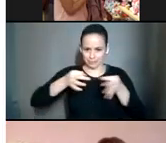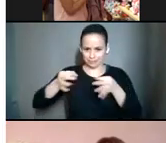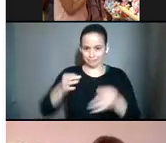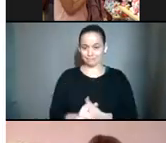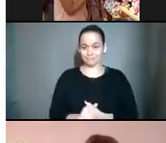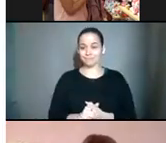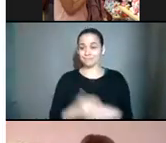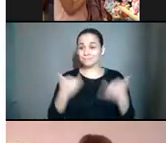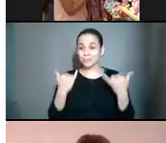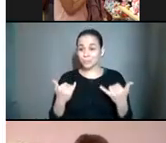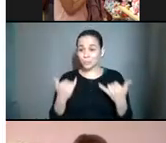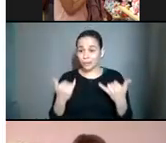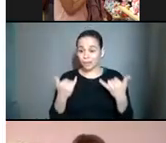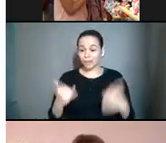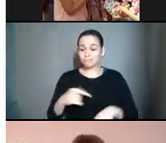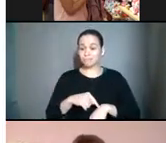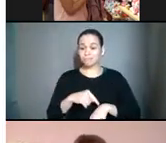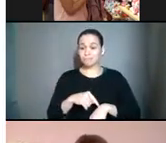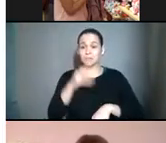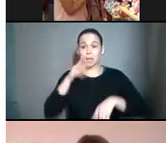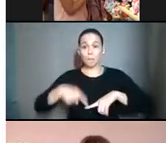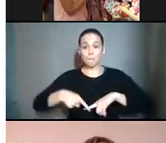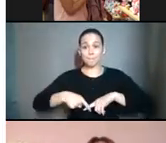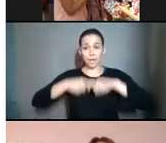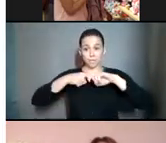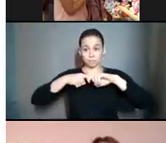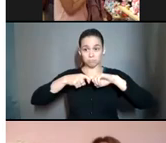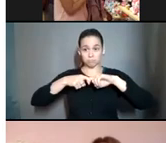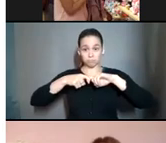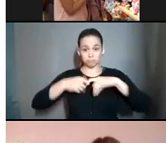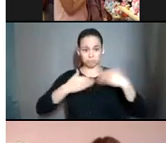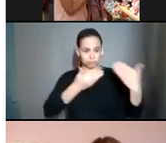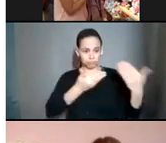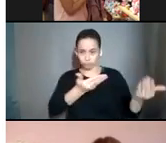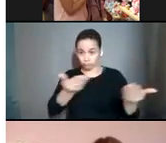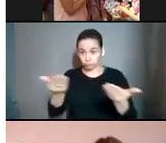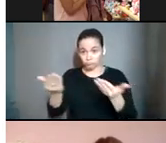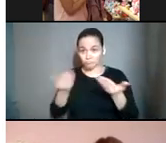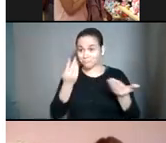So now at this point, we're going to pause and answer any questions you may have.